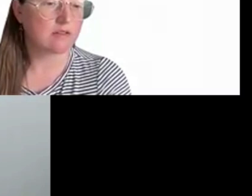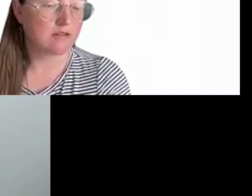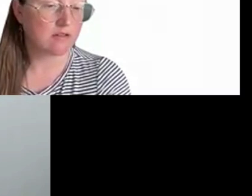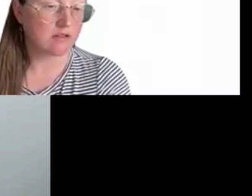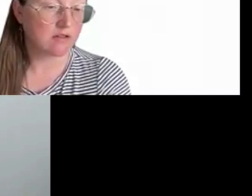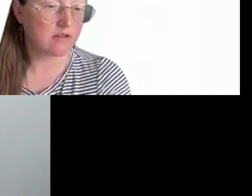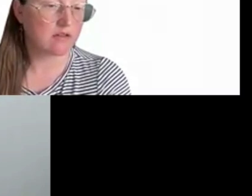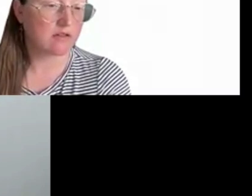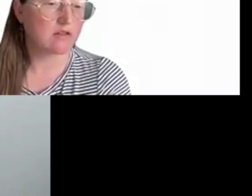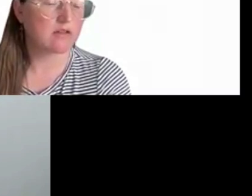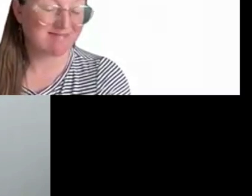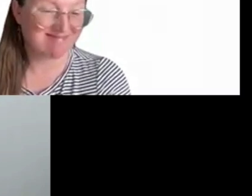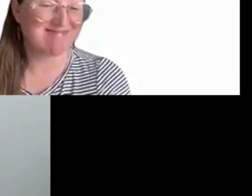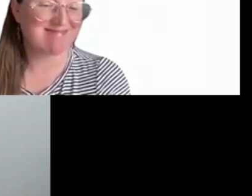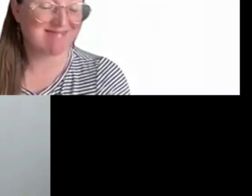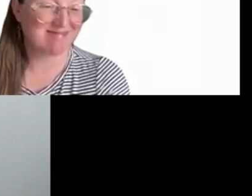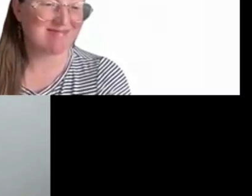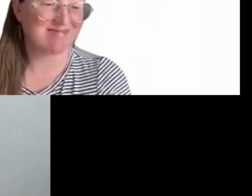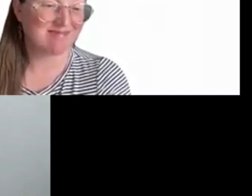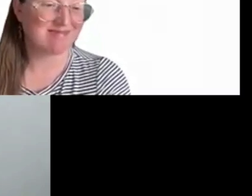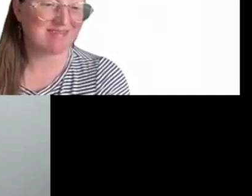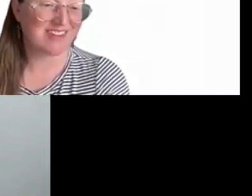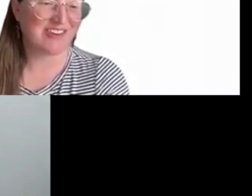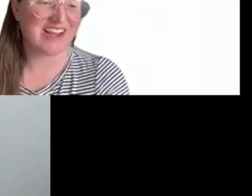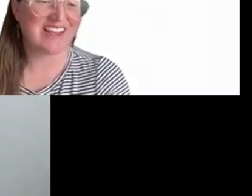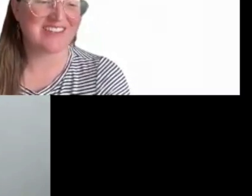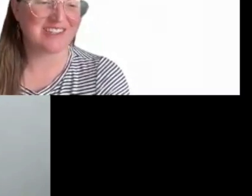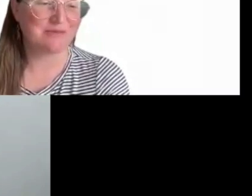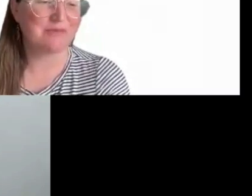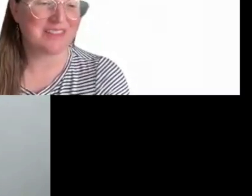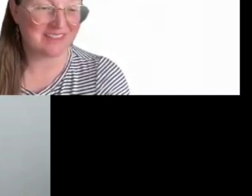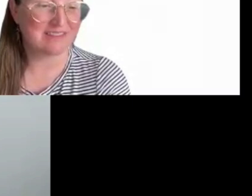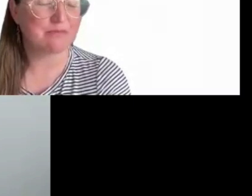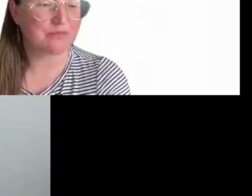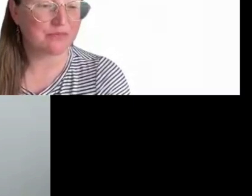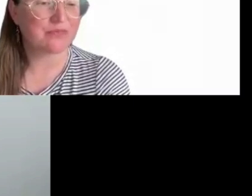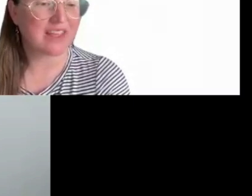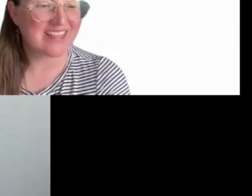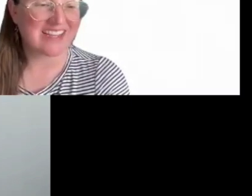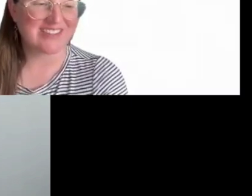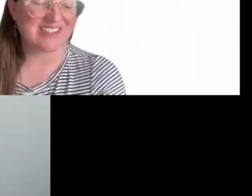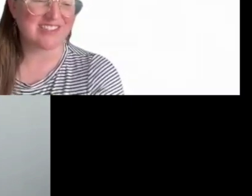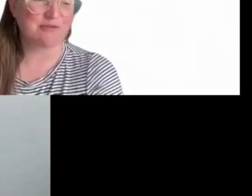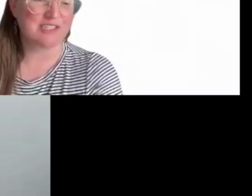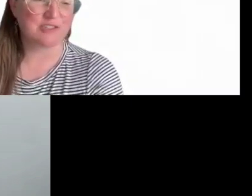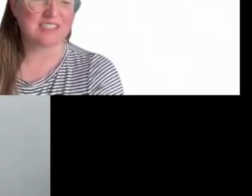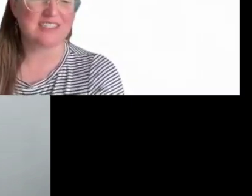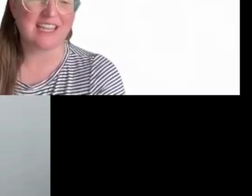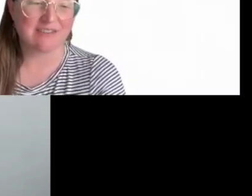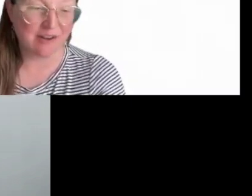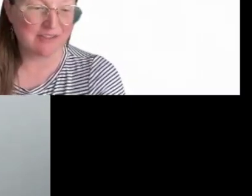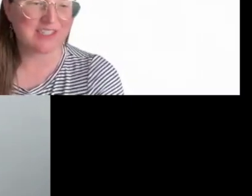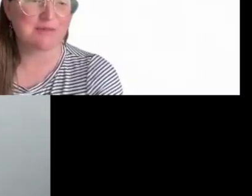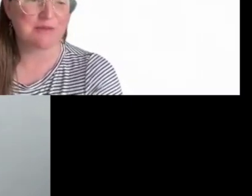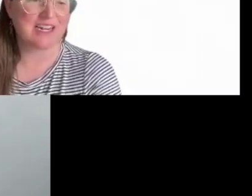grade. She knows from kindergarten what 988 is. Great. I mean, teach your kids. Thank you, Susan.